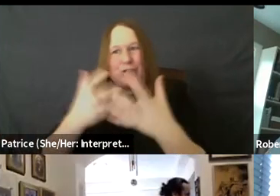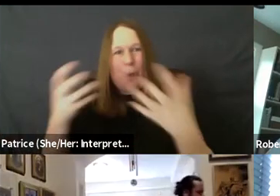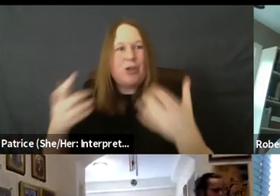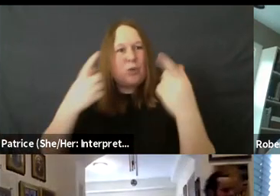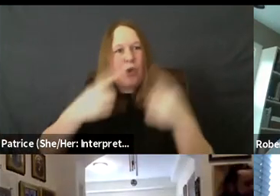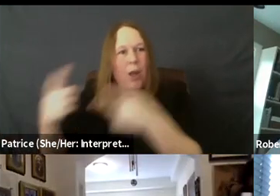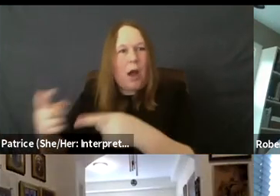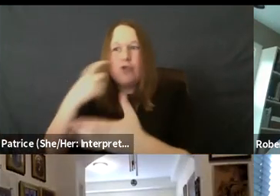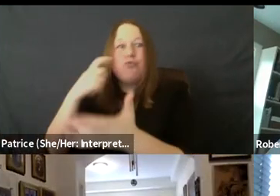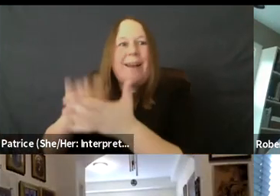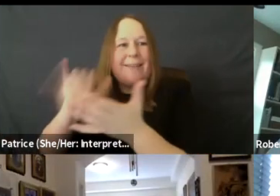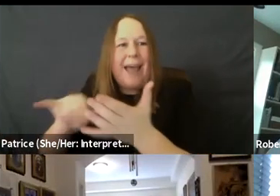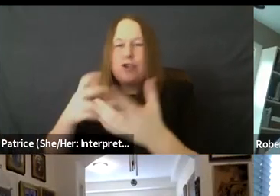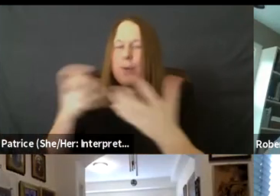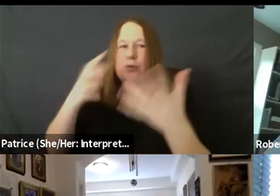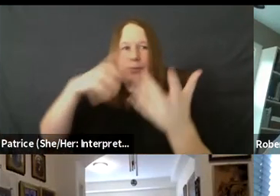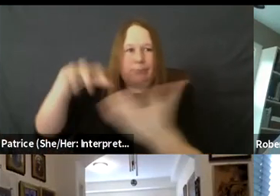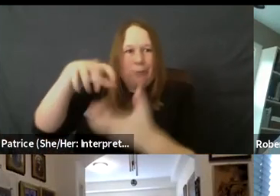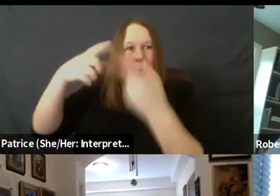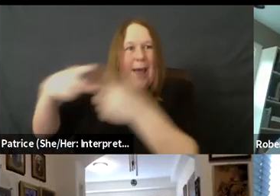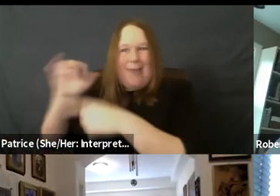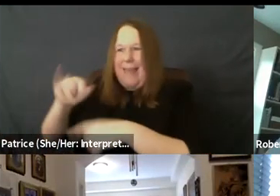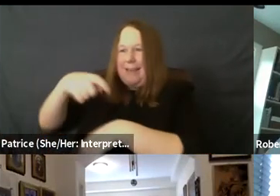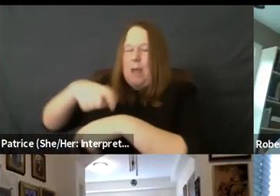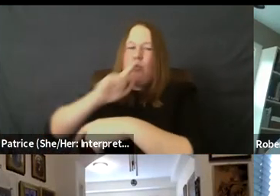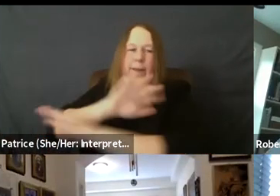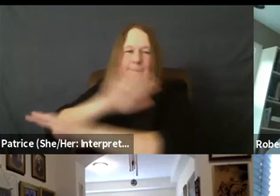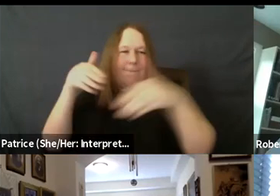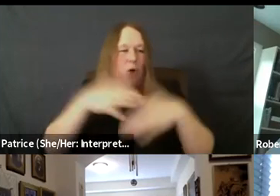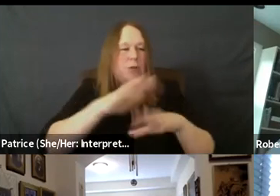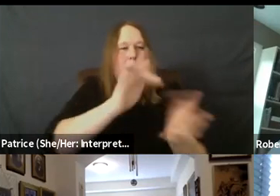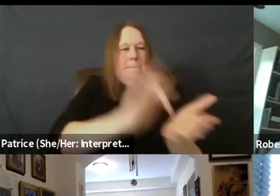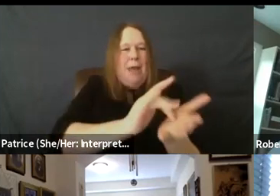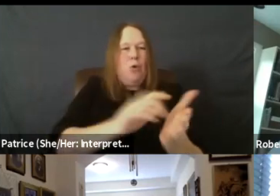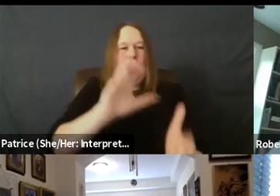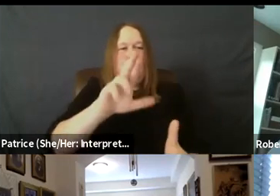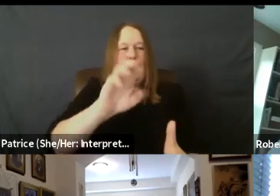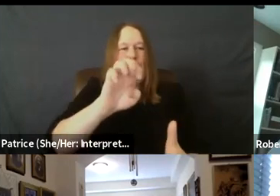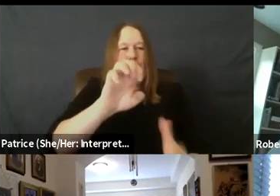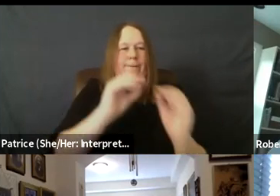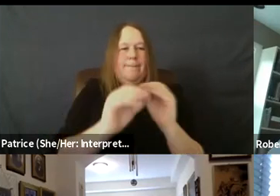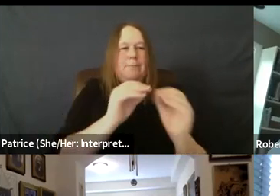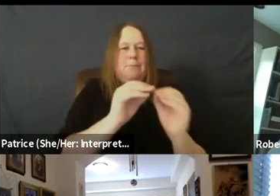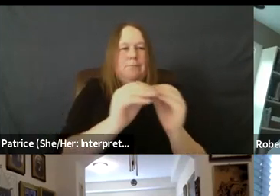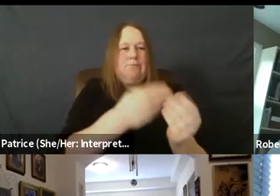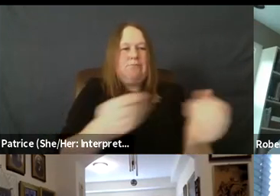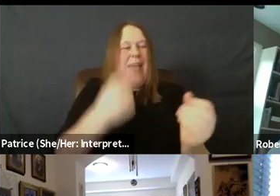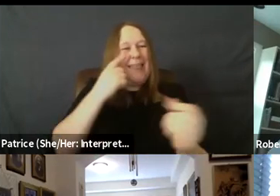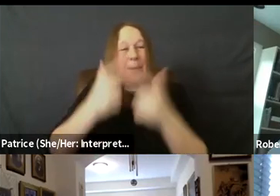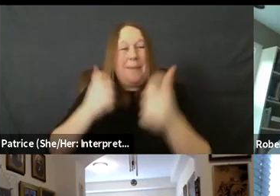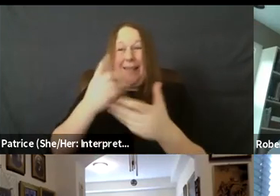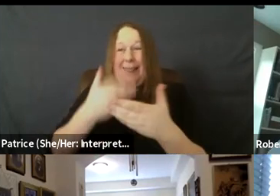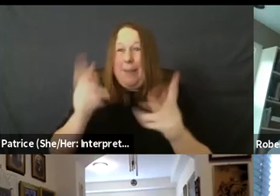was going on at that point in time was really focused on medical cure. And I would say the biggest thing that people